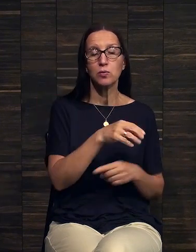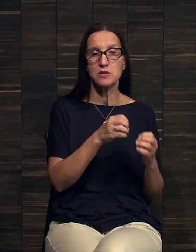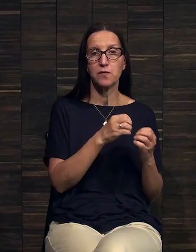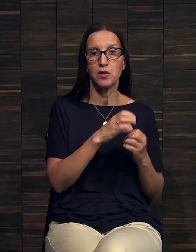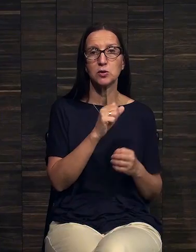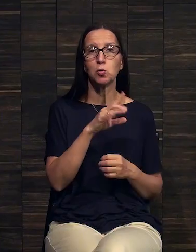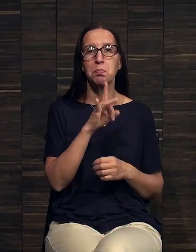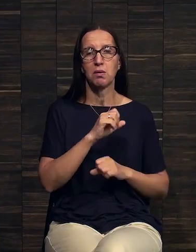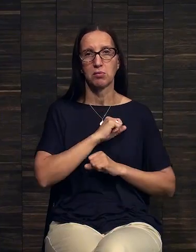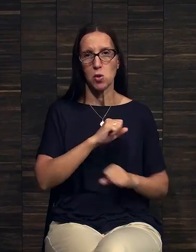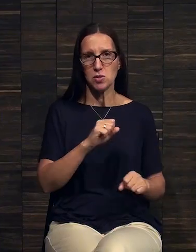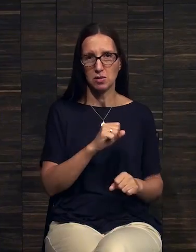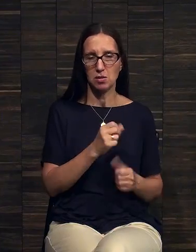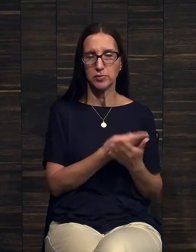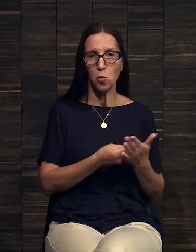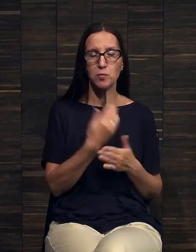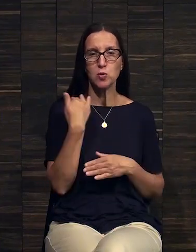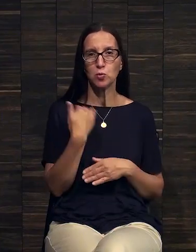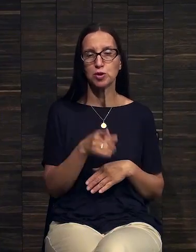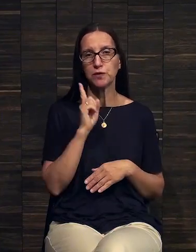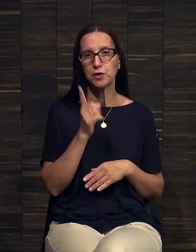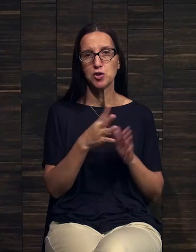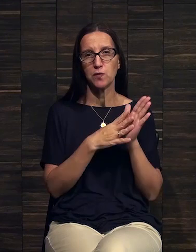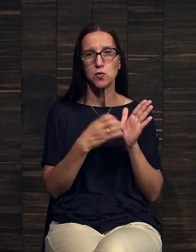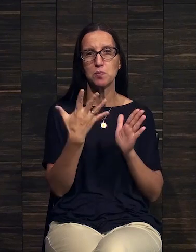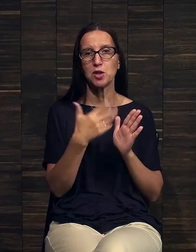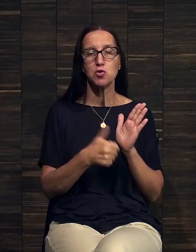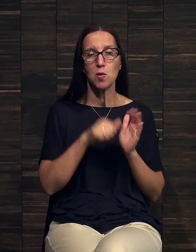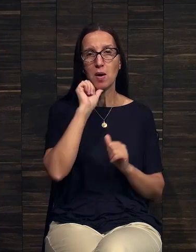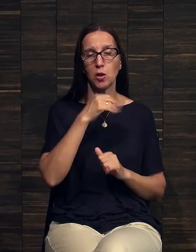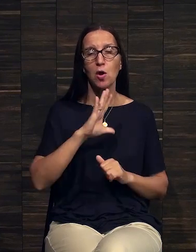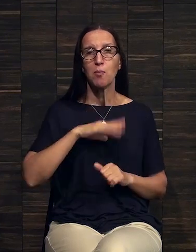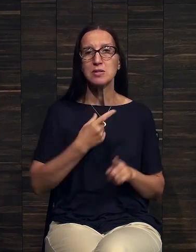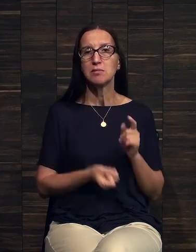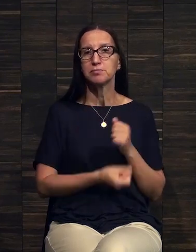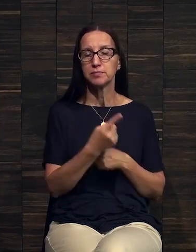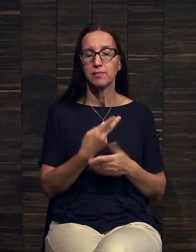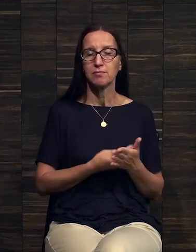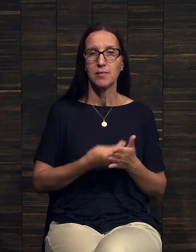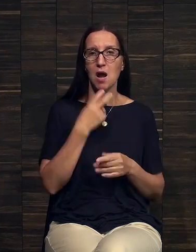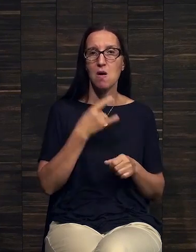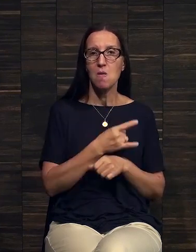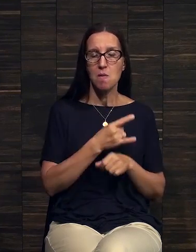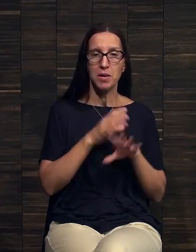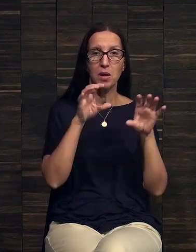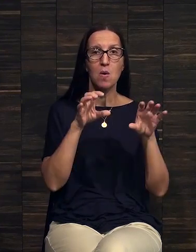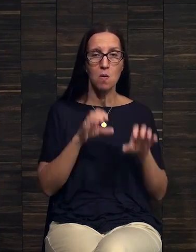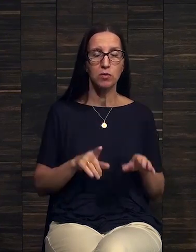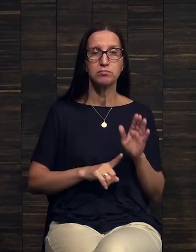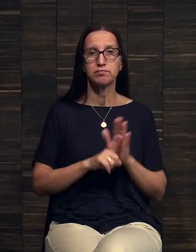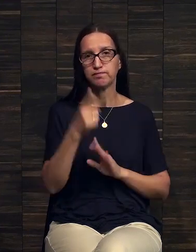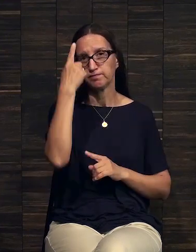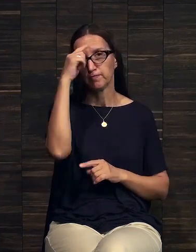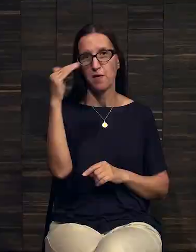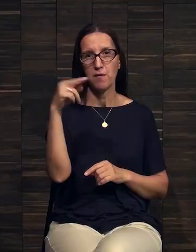to do? And they went back to superhero comics. In 1956, after the comic code was